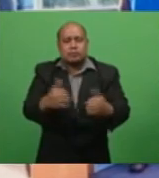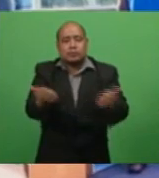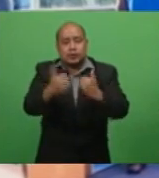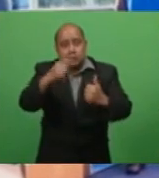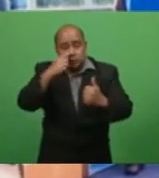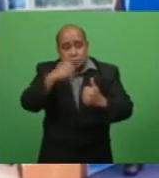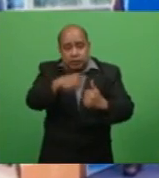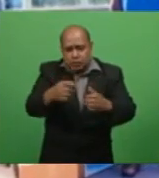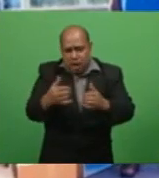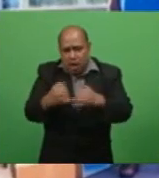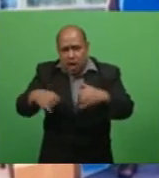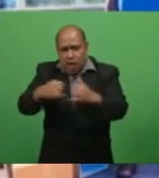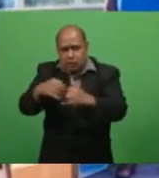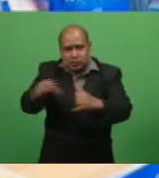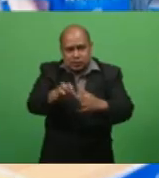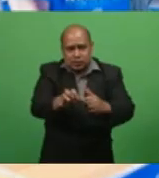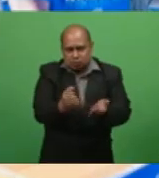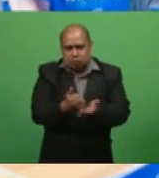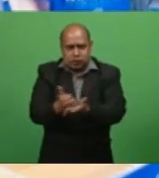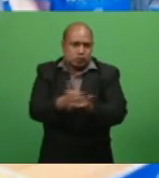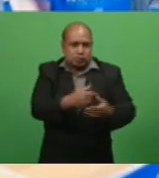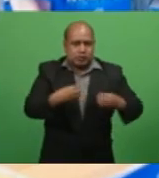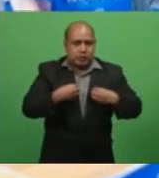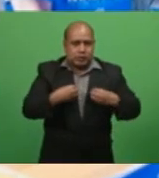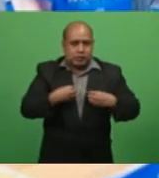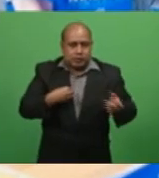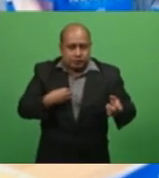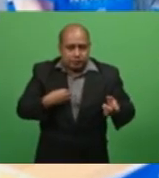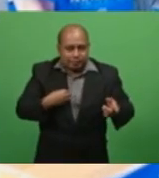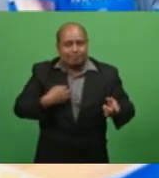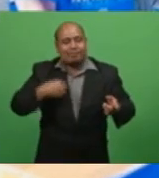Seventh Heaven business and they wanted to return the favour.